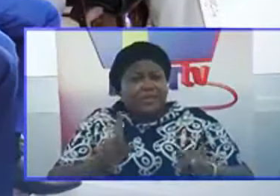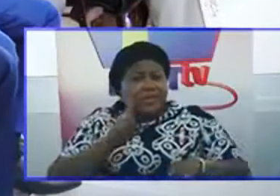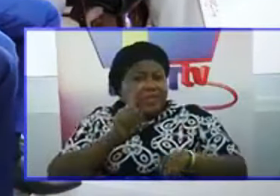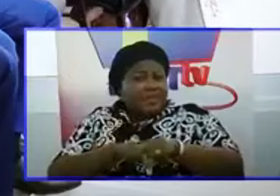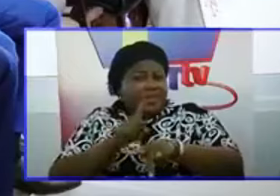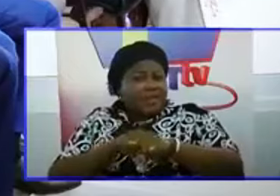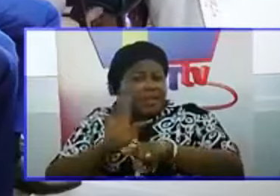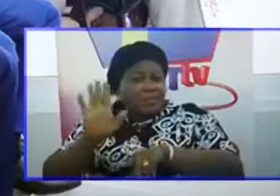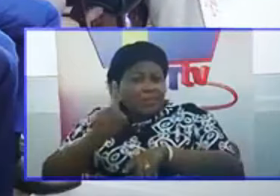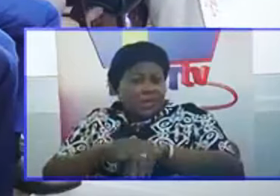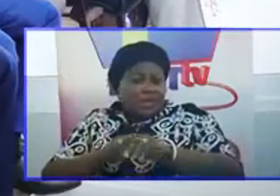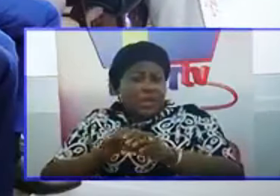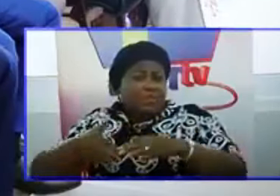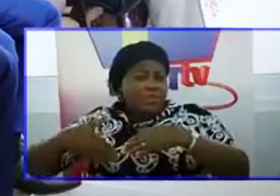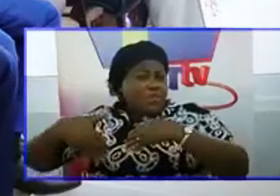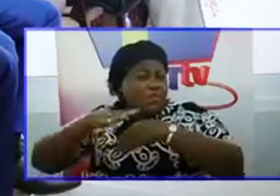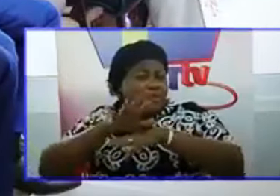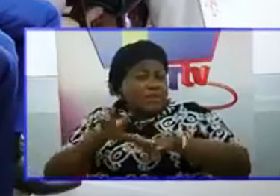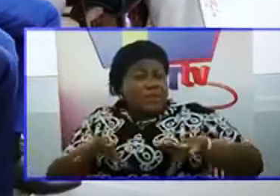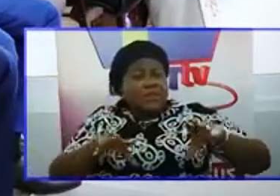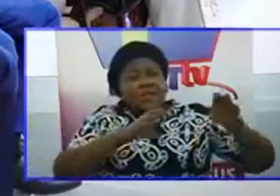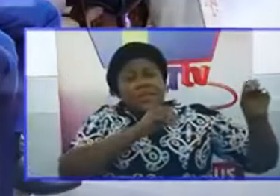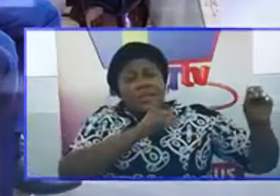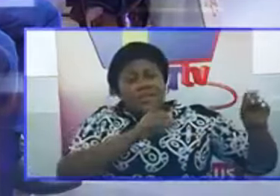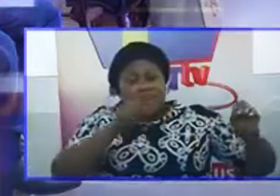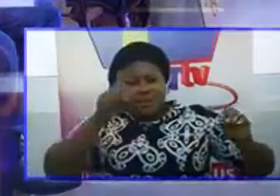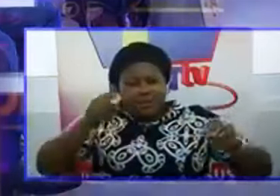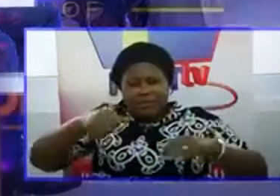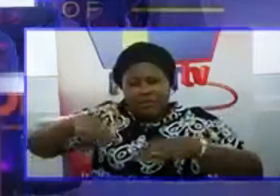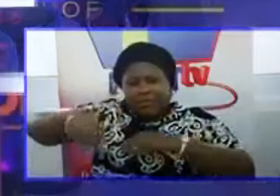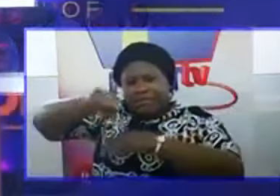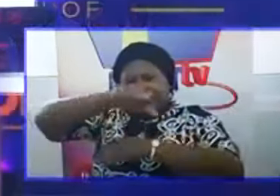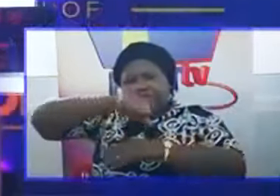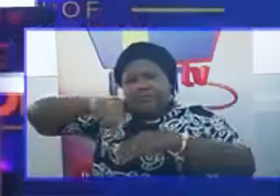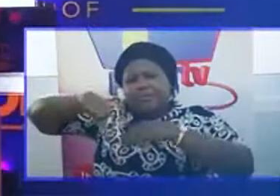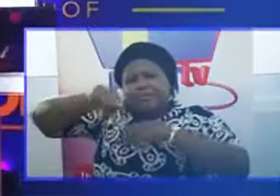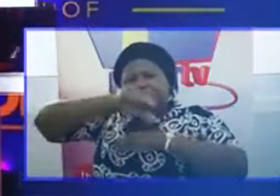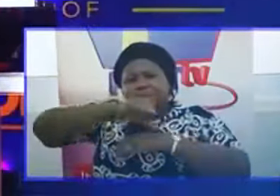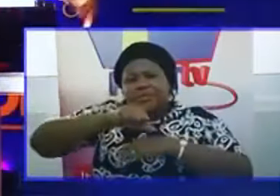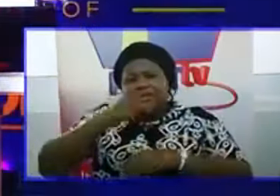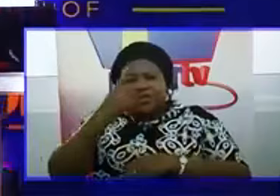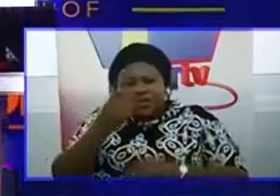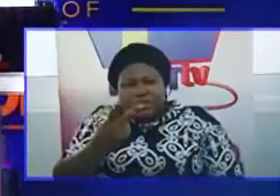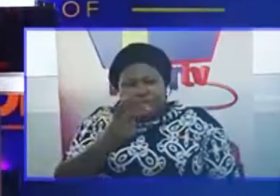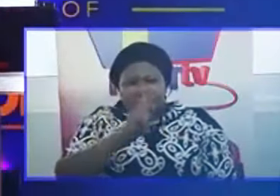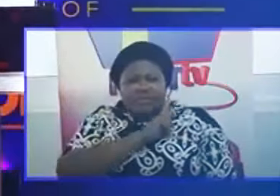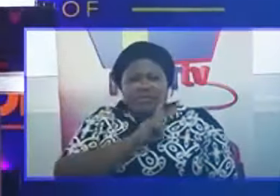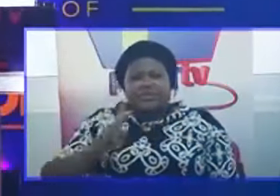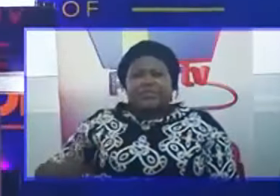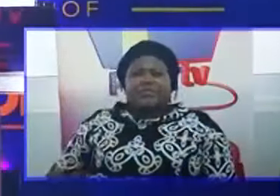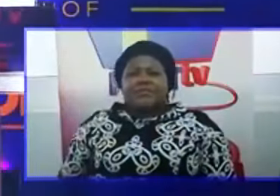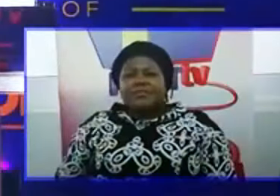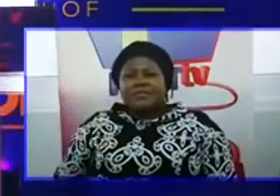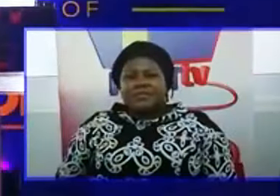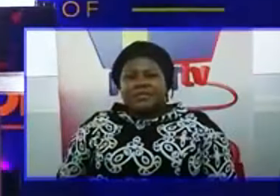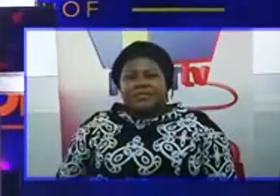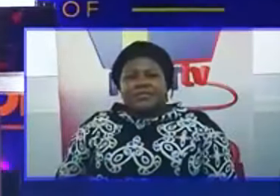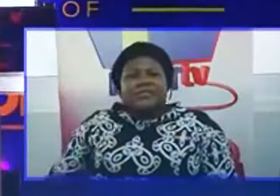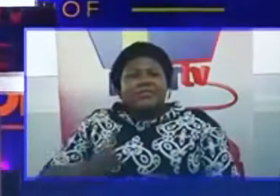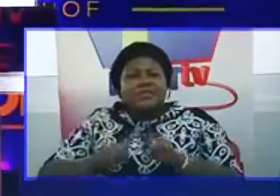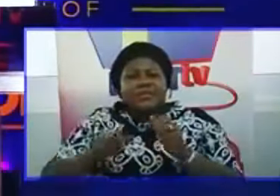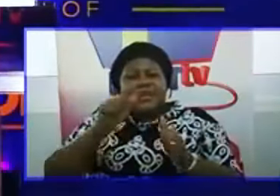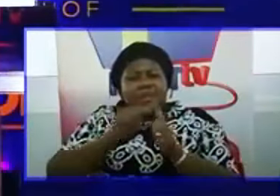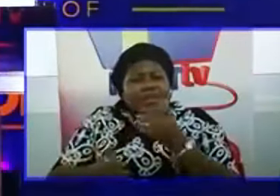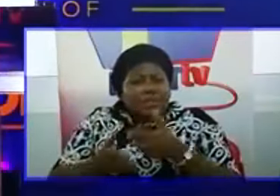scene, he had anointed two kings. So it cannot be said of Israel again that everyone is